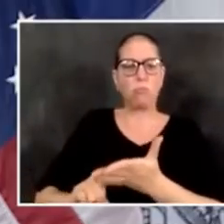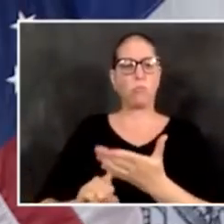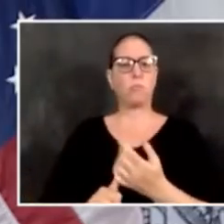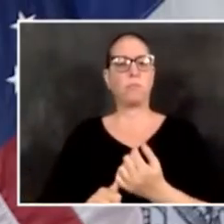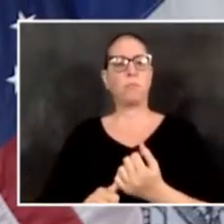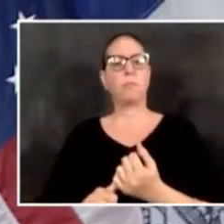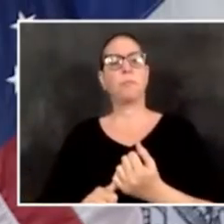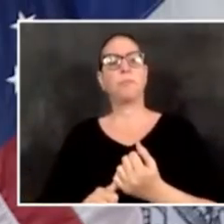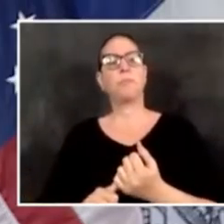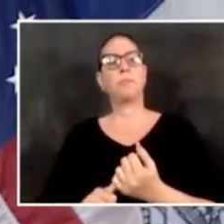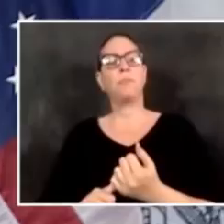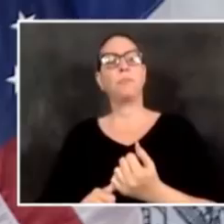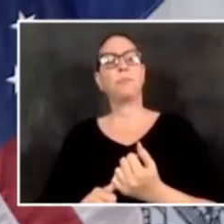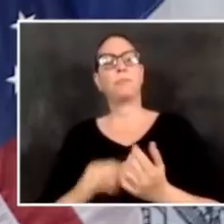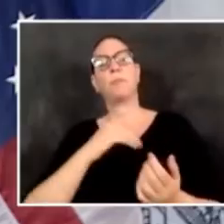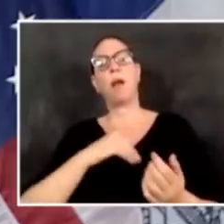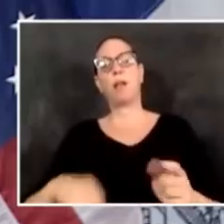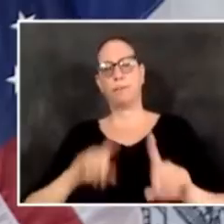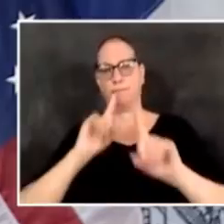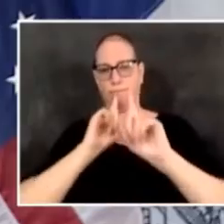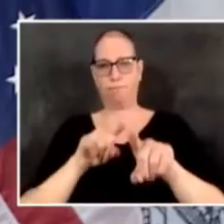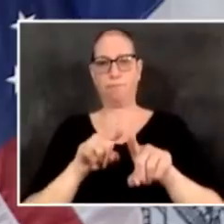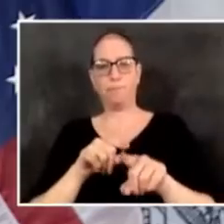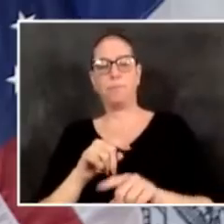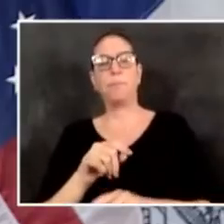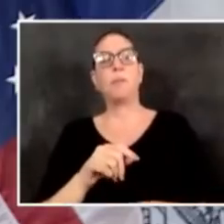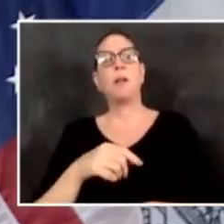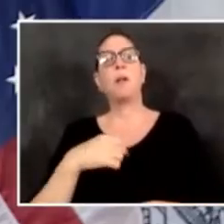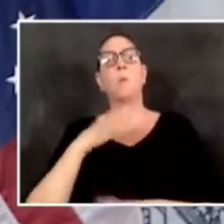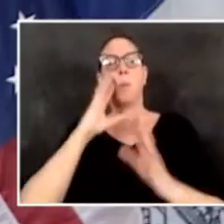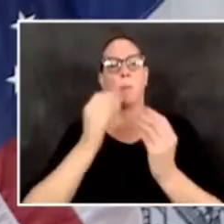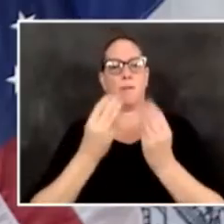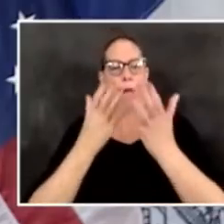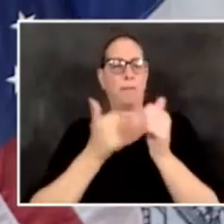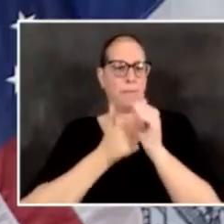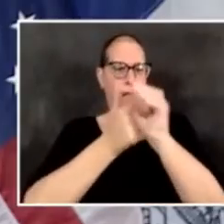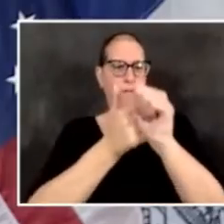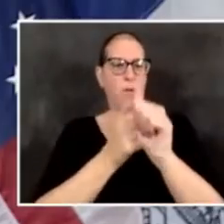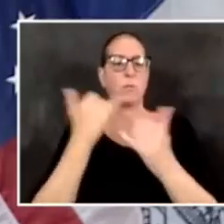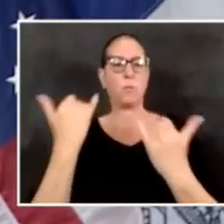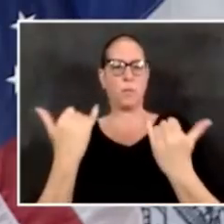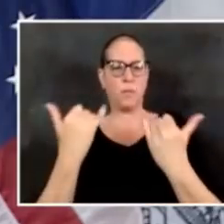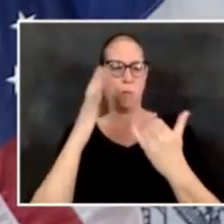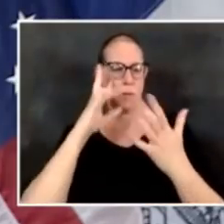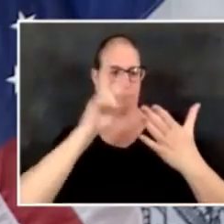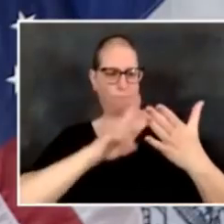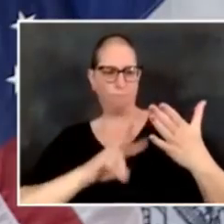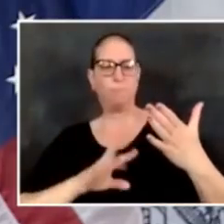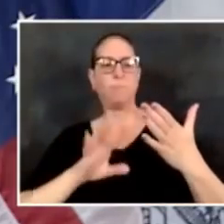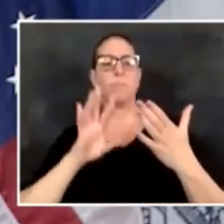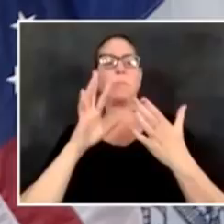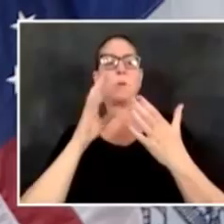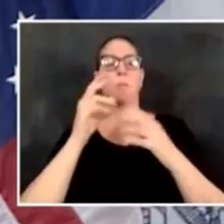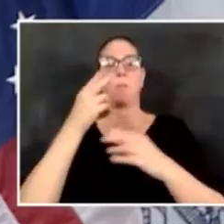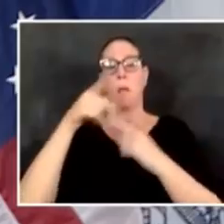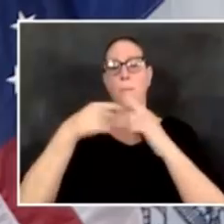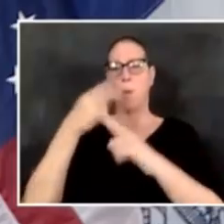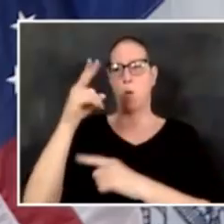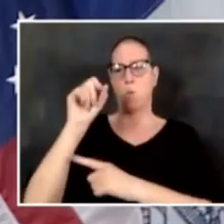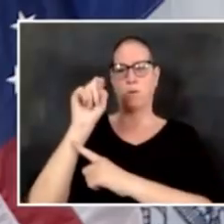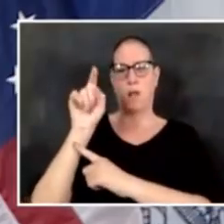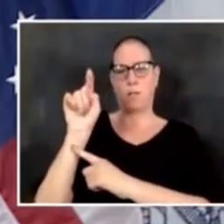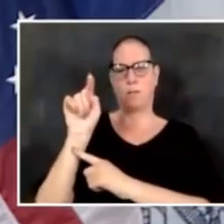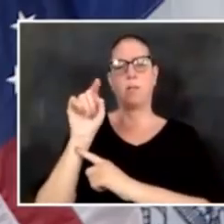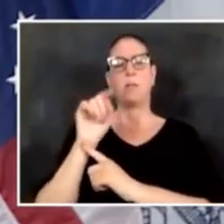We'll get you an update today, Julia, on the investigation. At the time, obviously, we wanted to make sure it was a very,